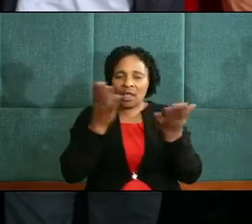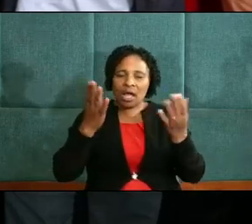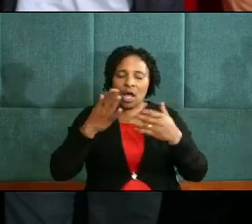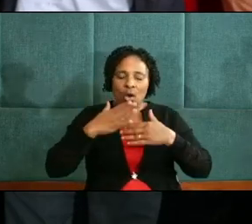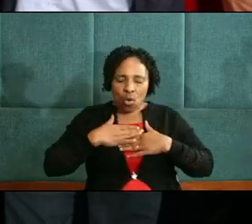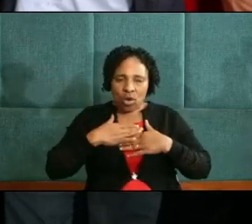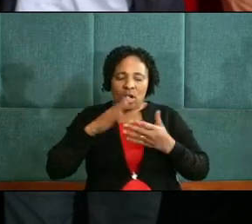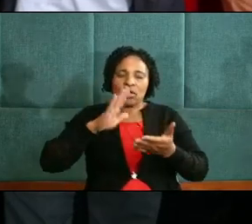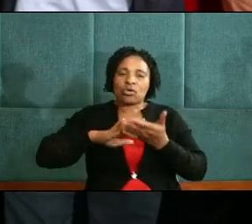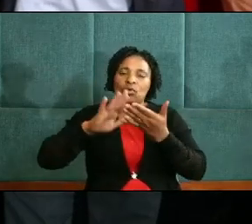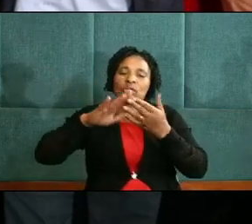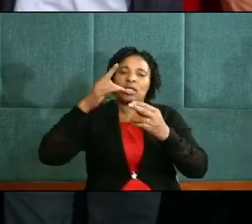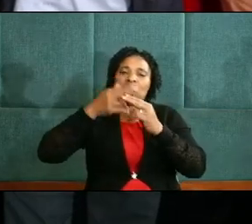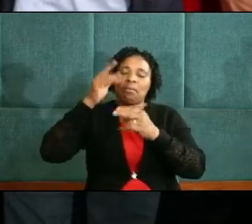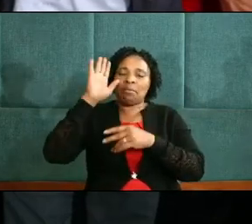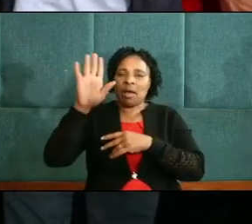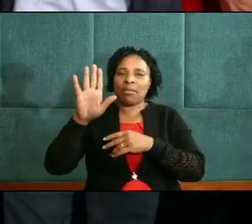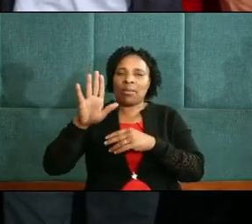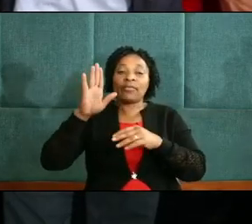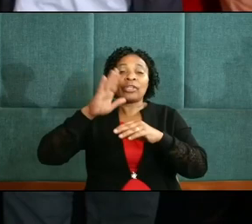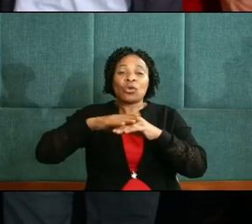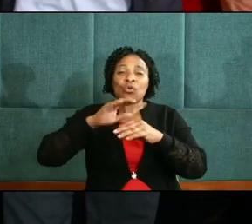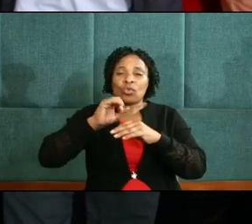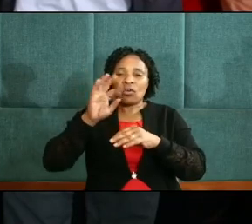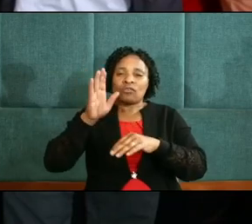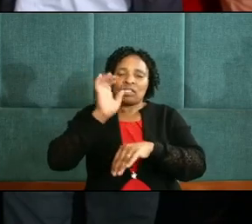honor and glory of your name, the good of the